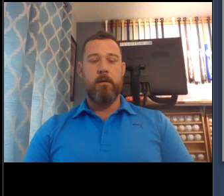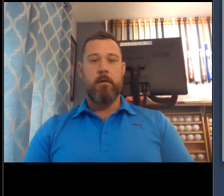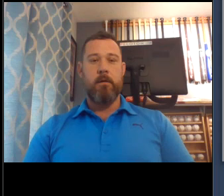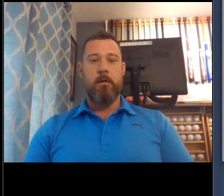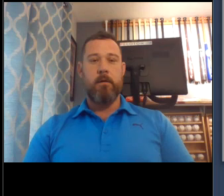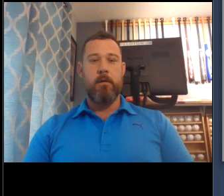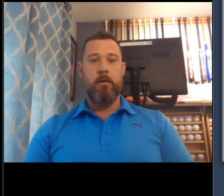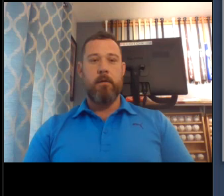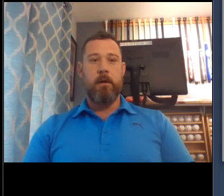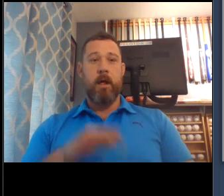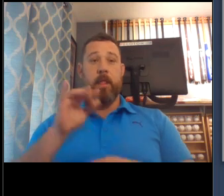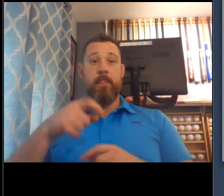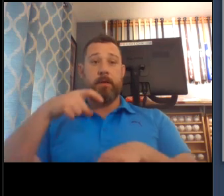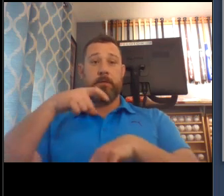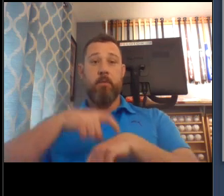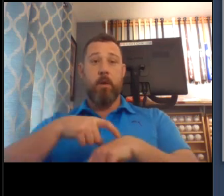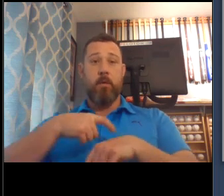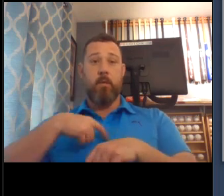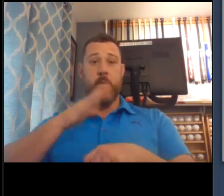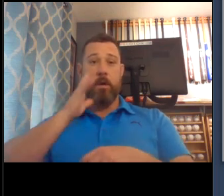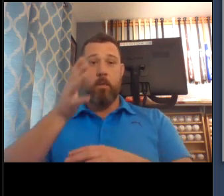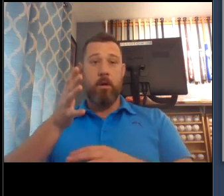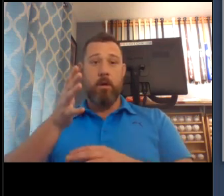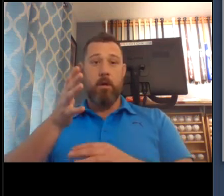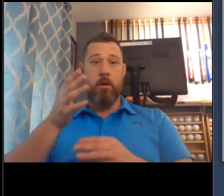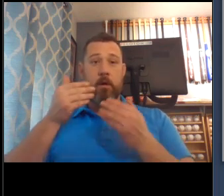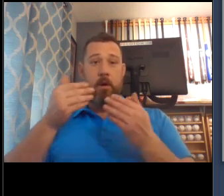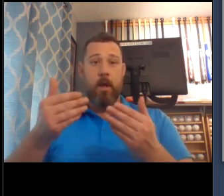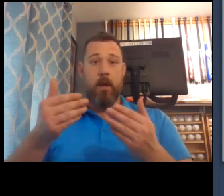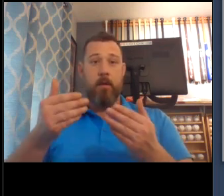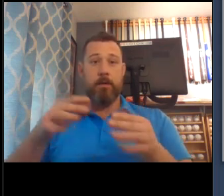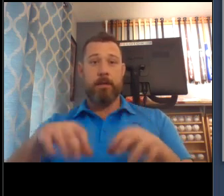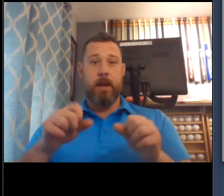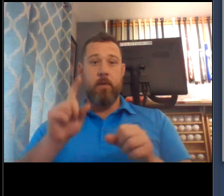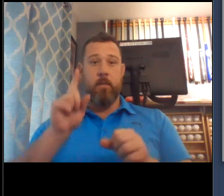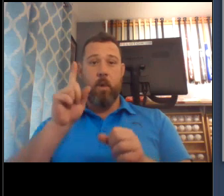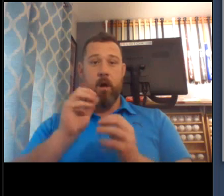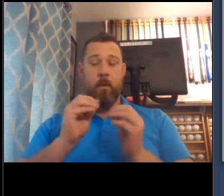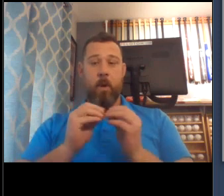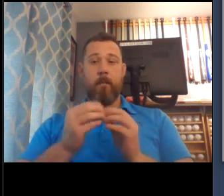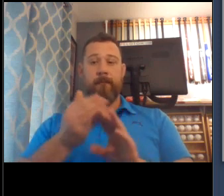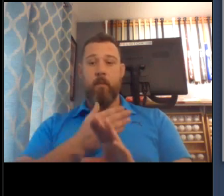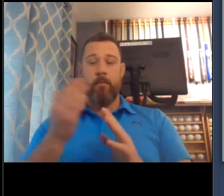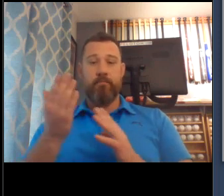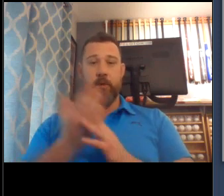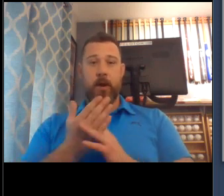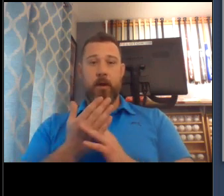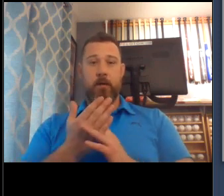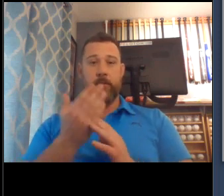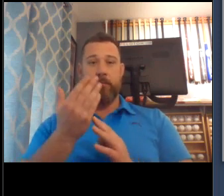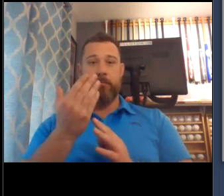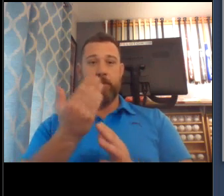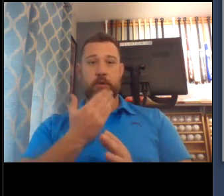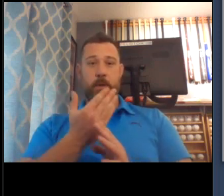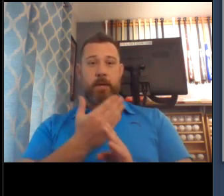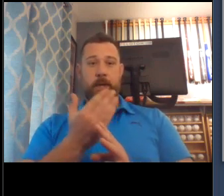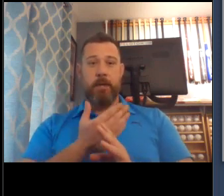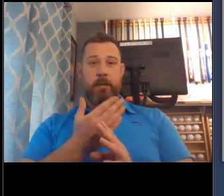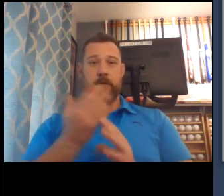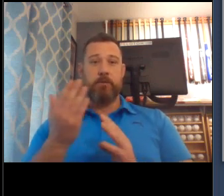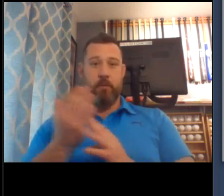At this point, I think we will go ahead and take one more before we take a break. So this is between us and break, Vincent, I'm just